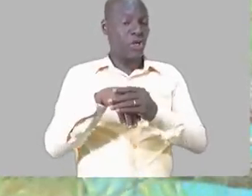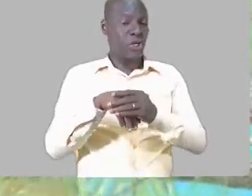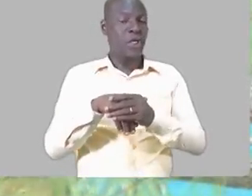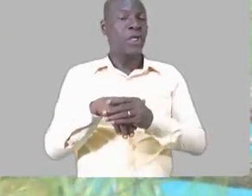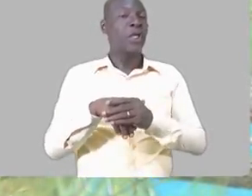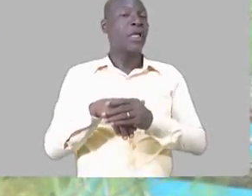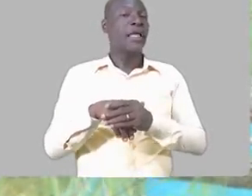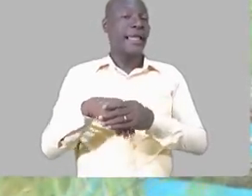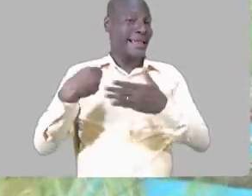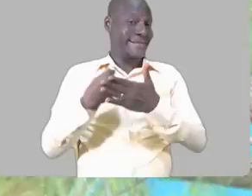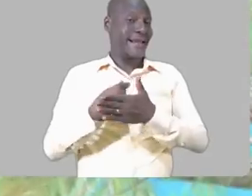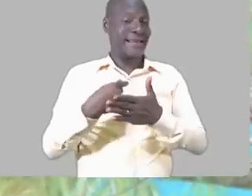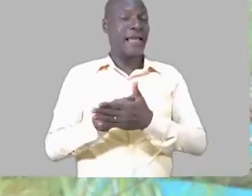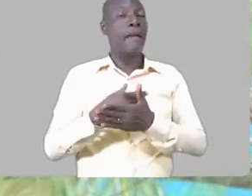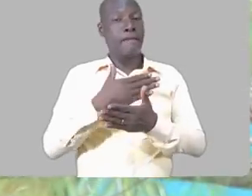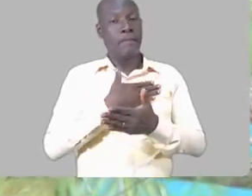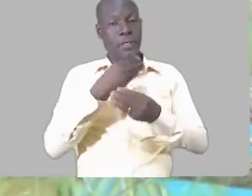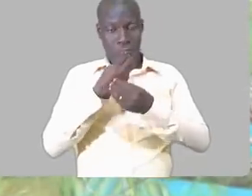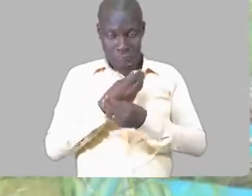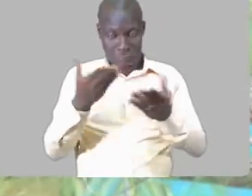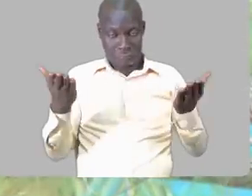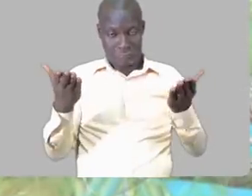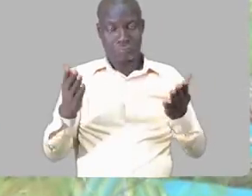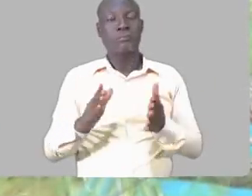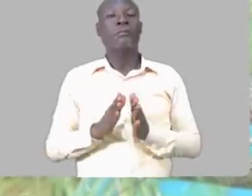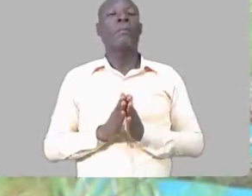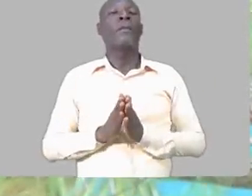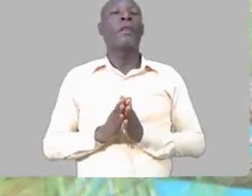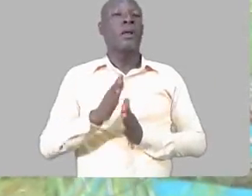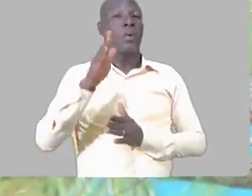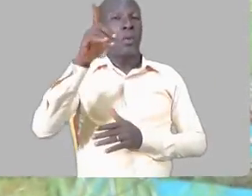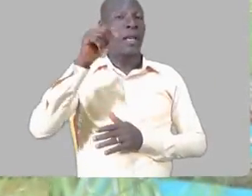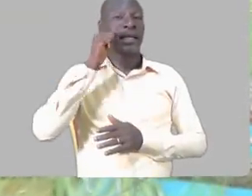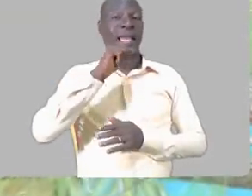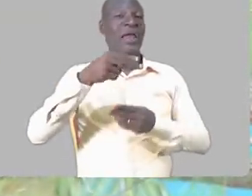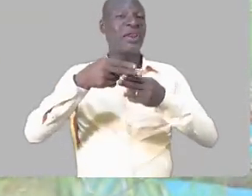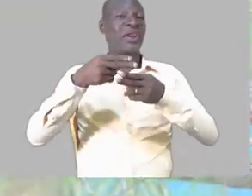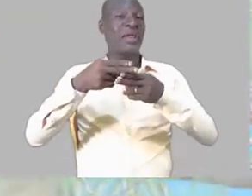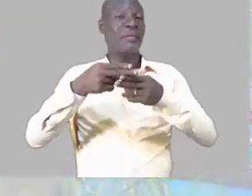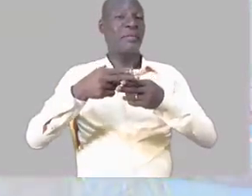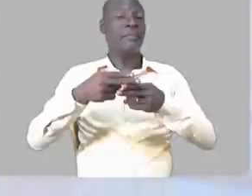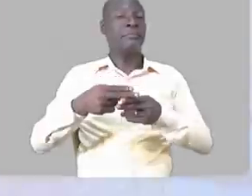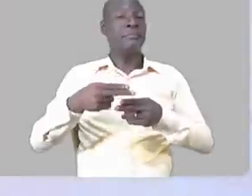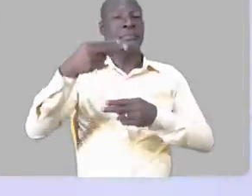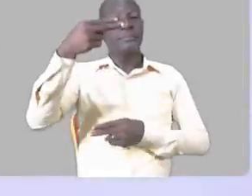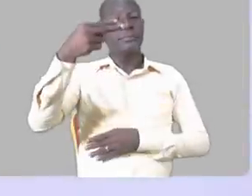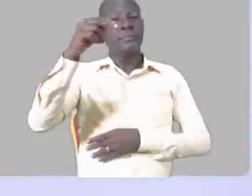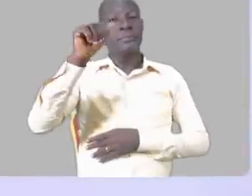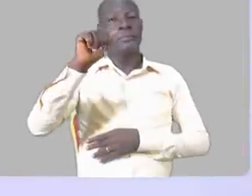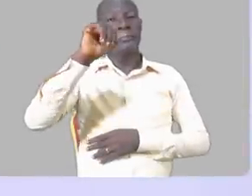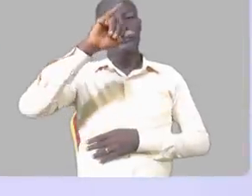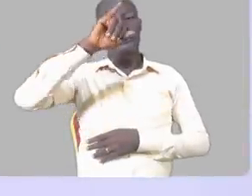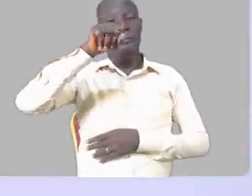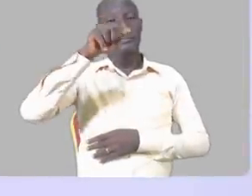ya abanti ana menso meka bie ababa wa ya se efa no hajia for real